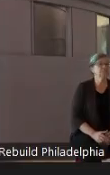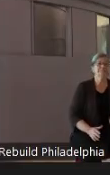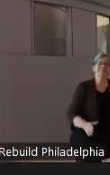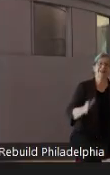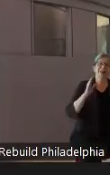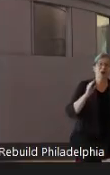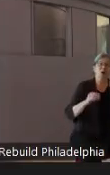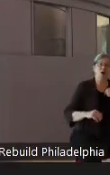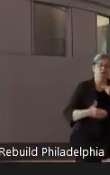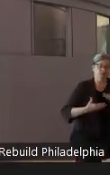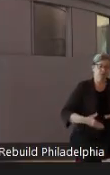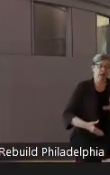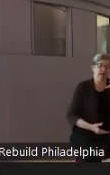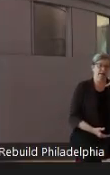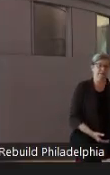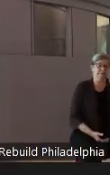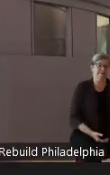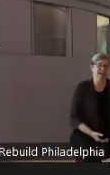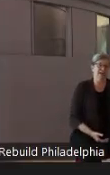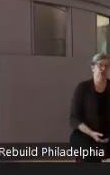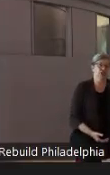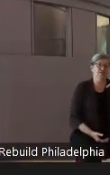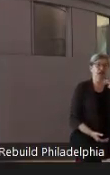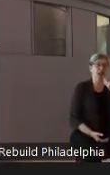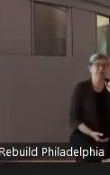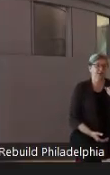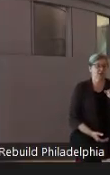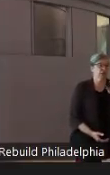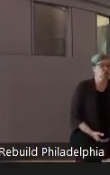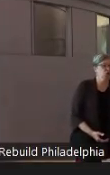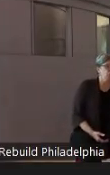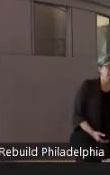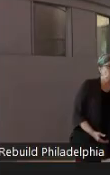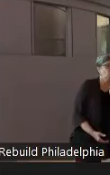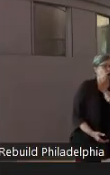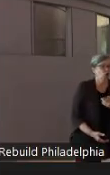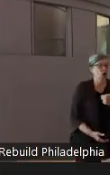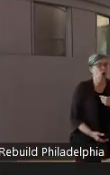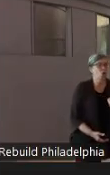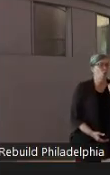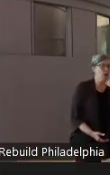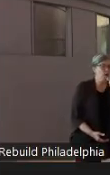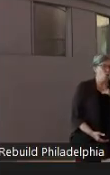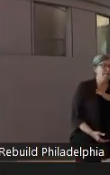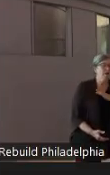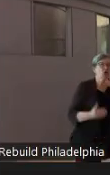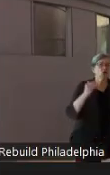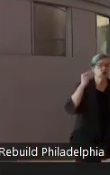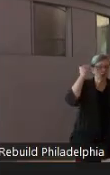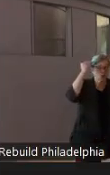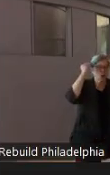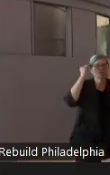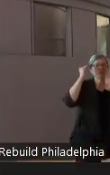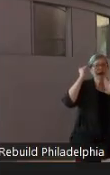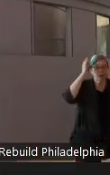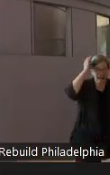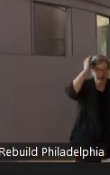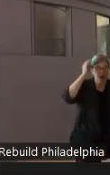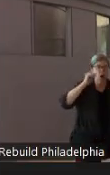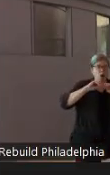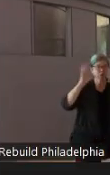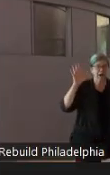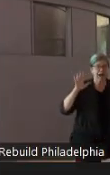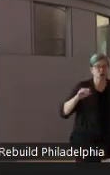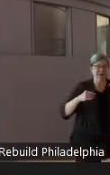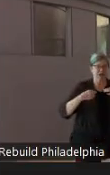Hi, everybody. I'm Paige Phillips. I use she, her pronouns. I am a white woman. I have short brown hair and I'm wearing a